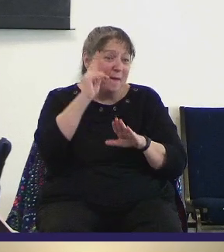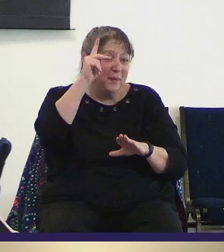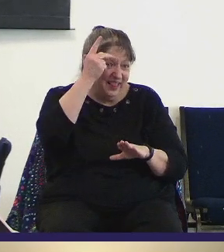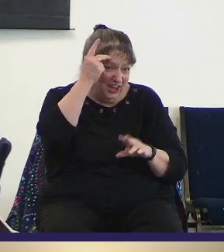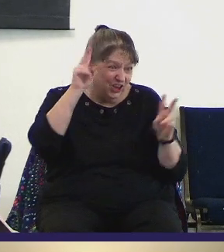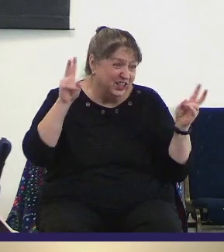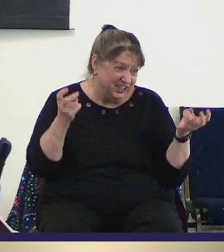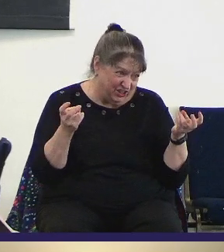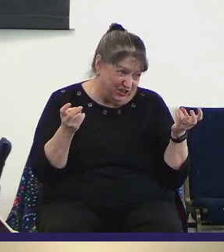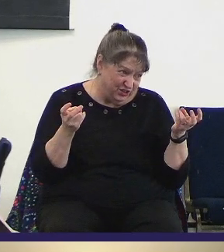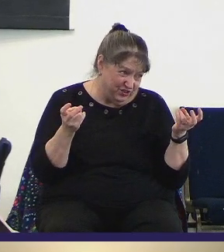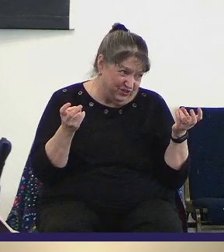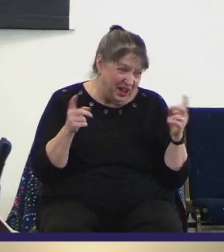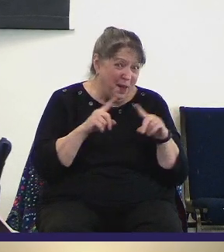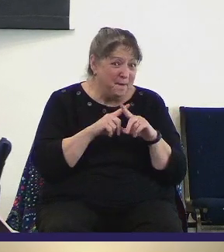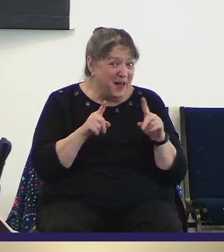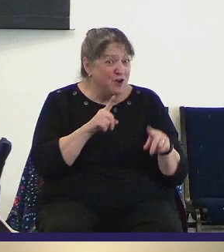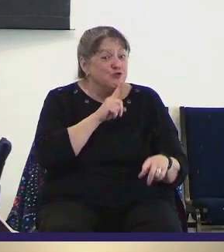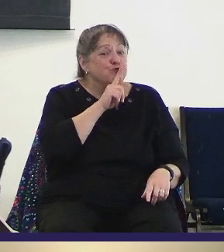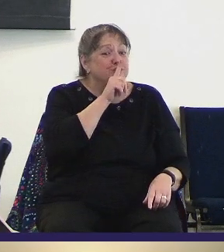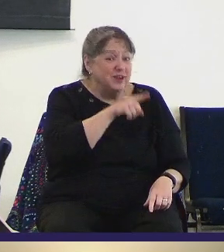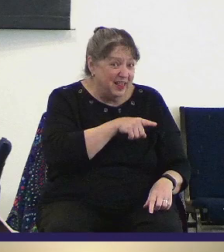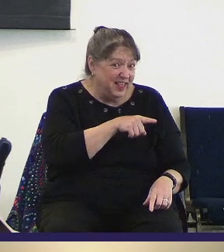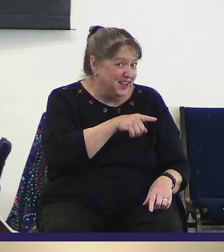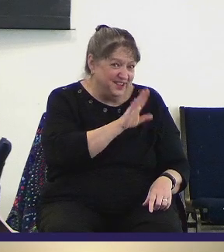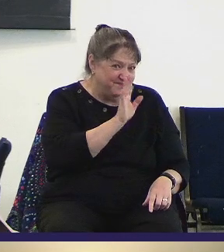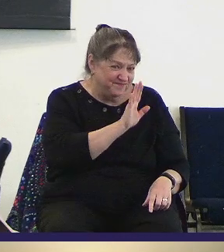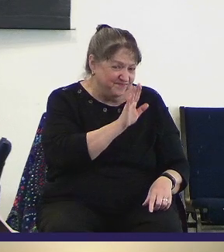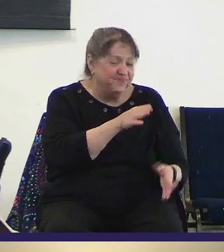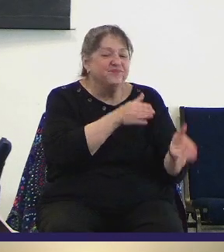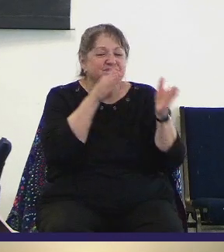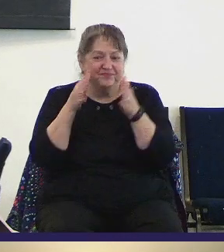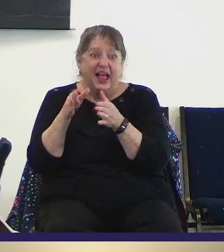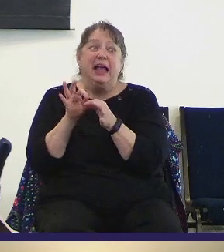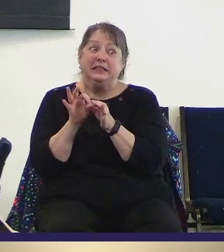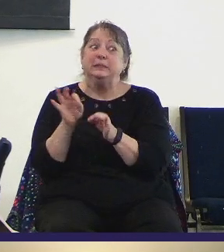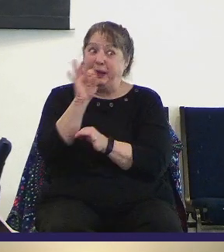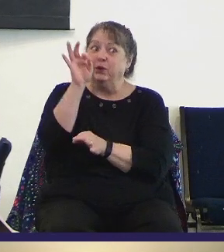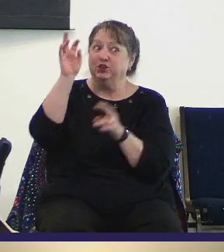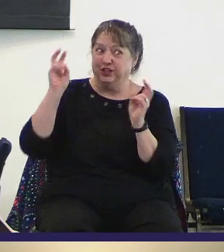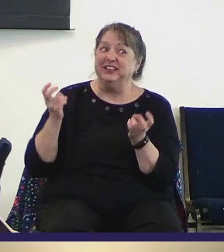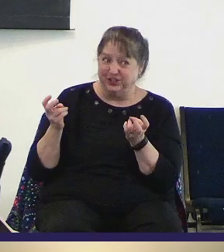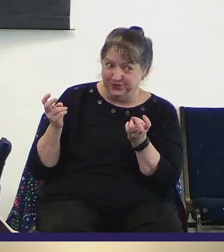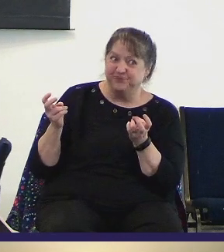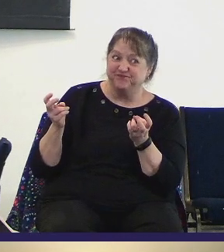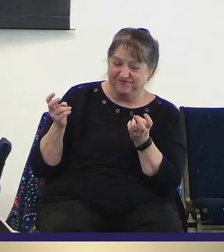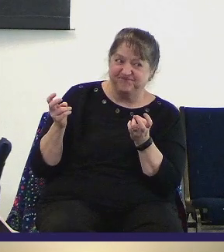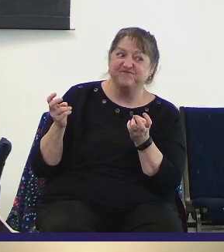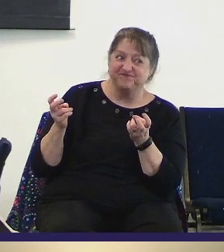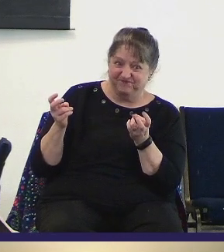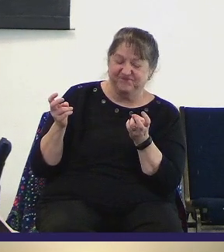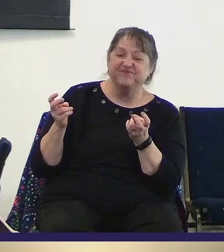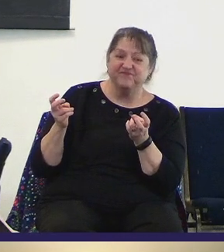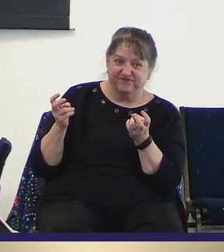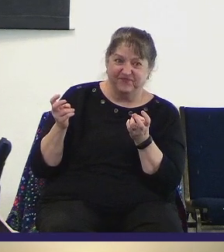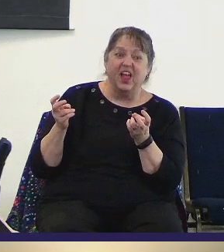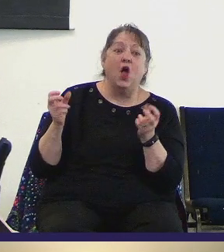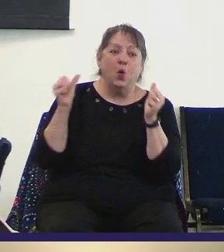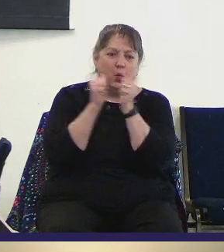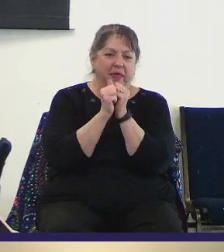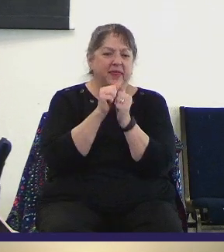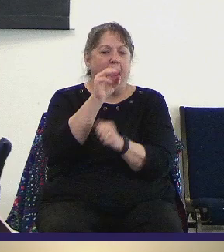but it really is a spiritual issue. It is a issue with